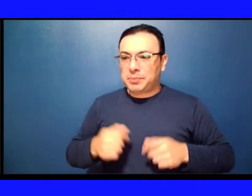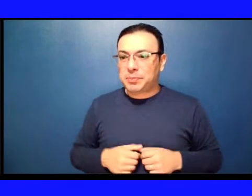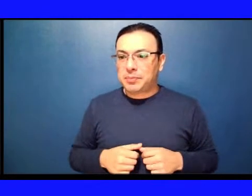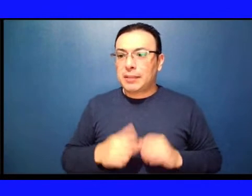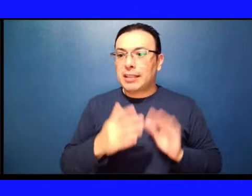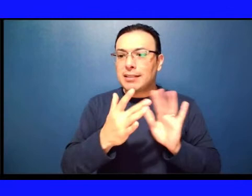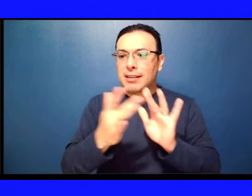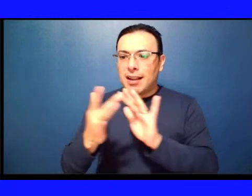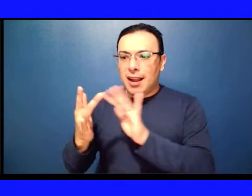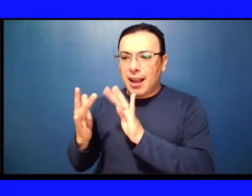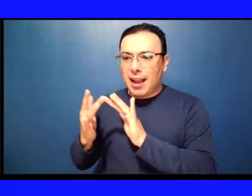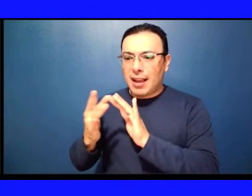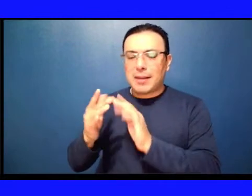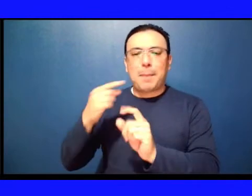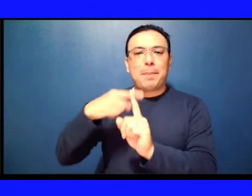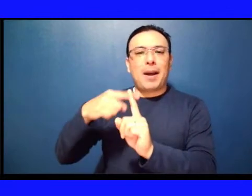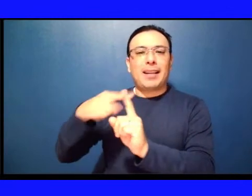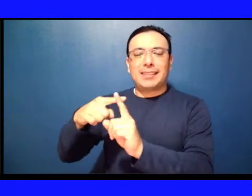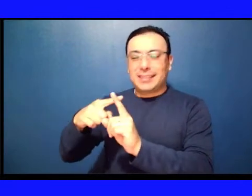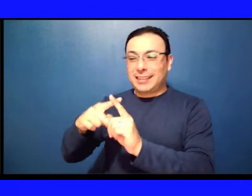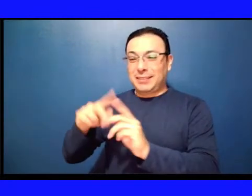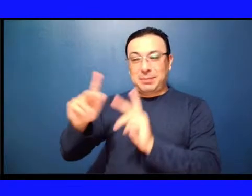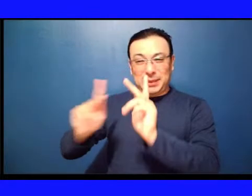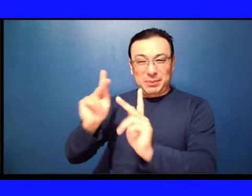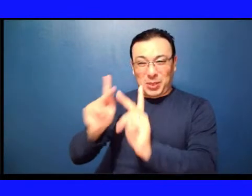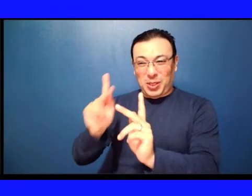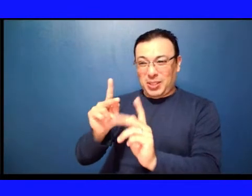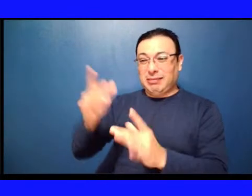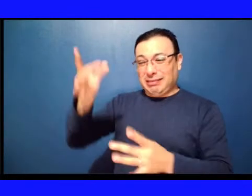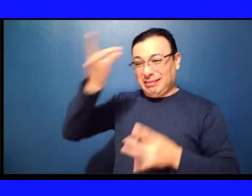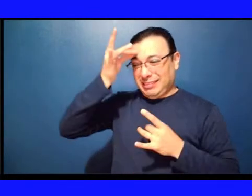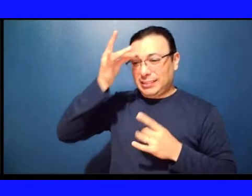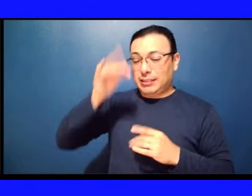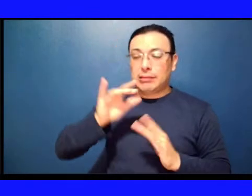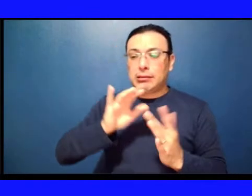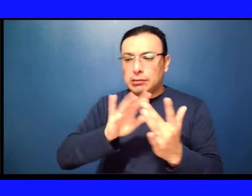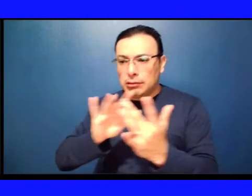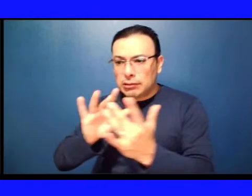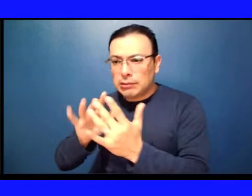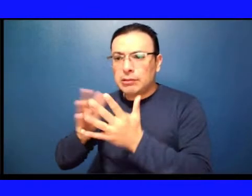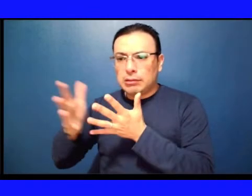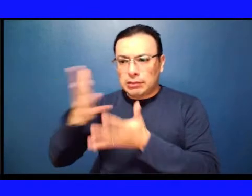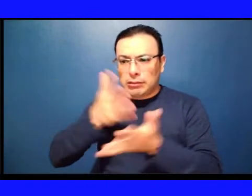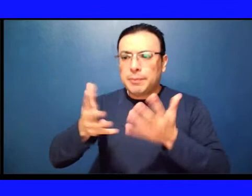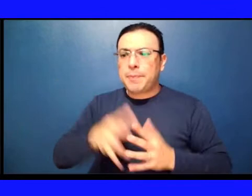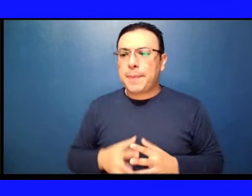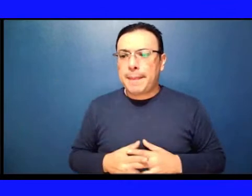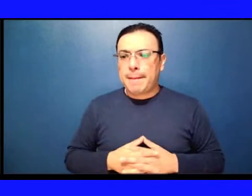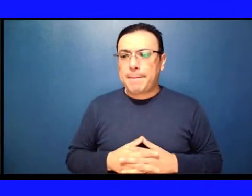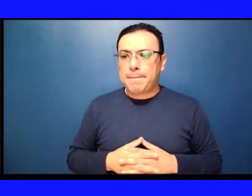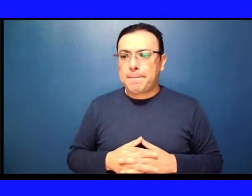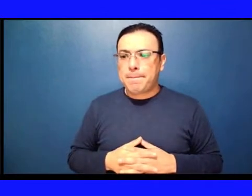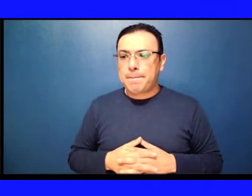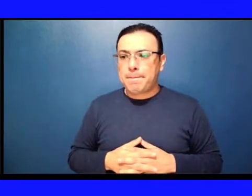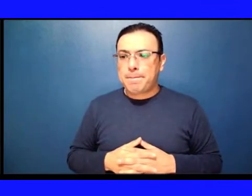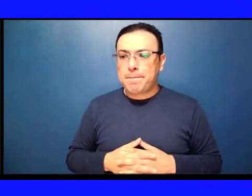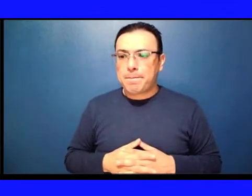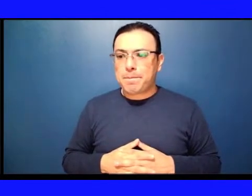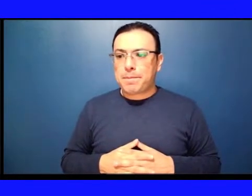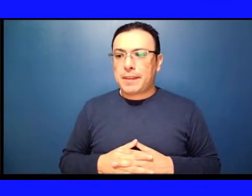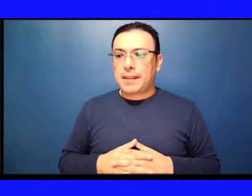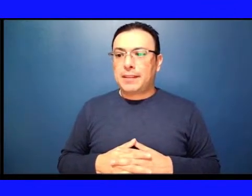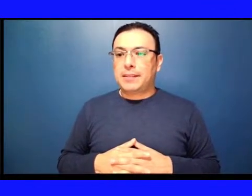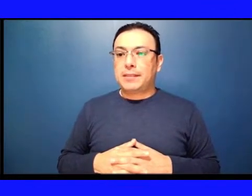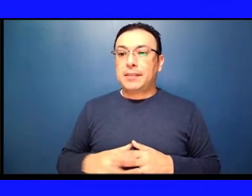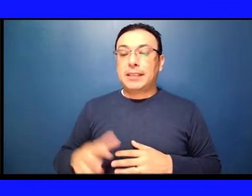families. Great. So again, another picture just of our budget strategy that we thought we'd take a